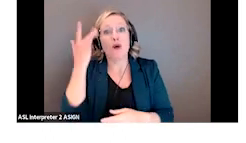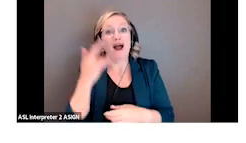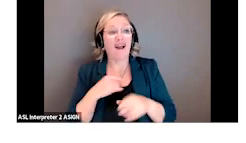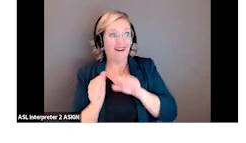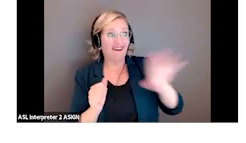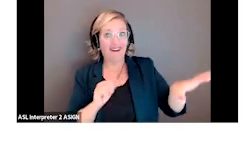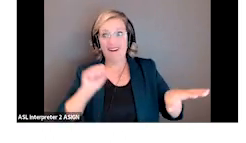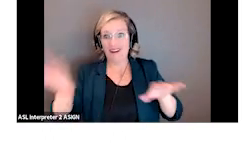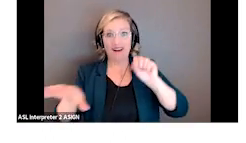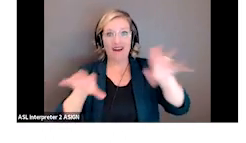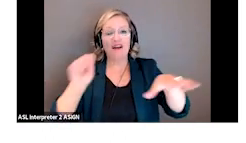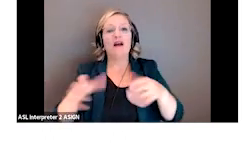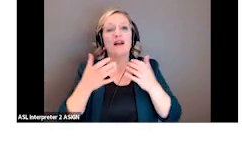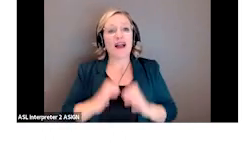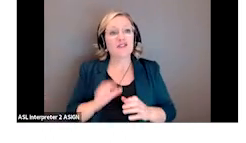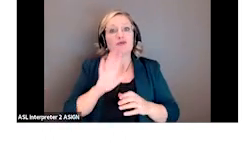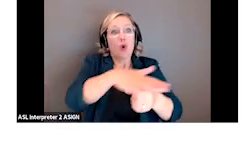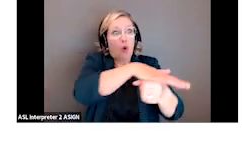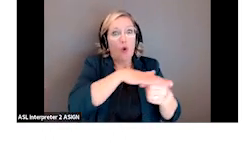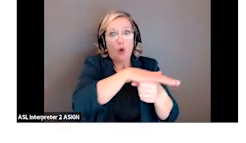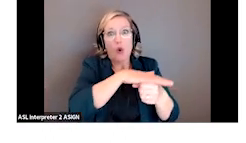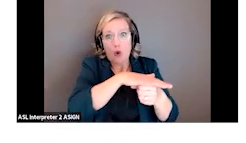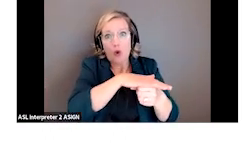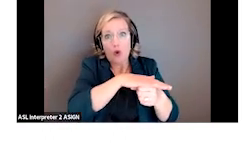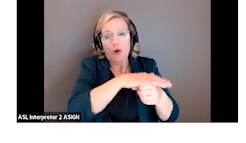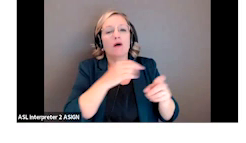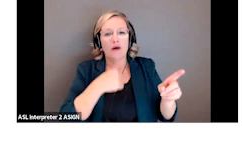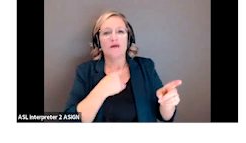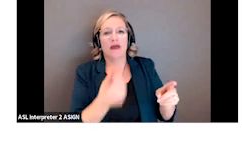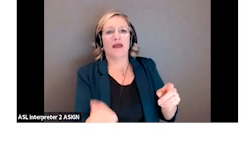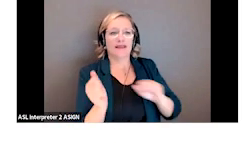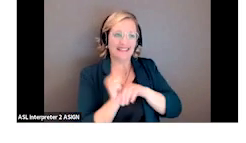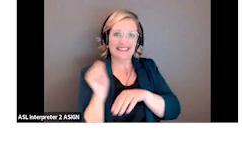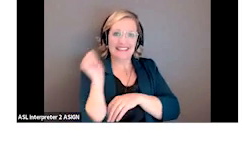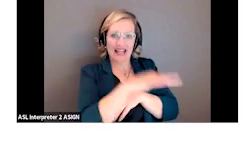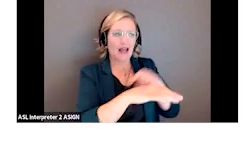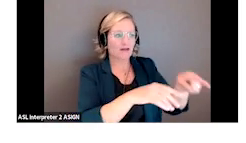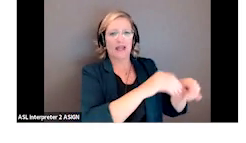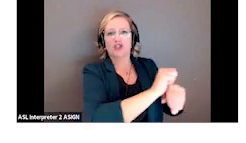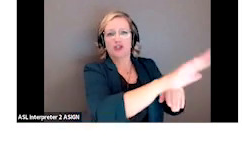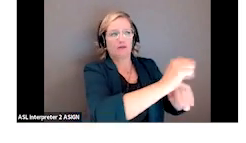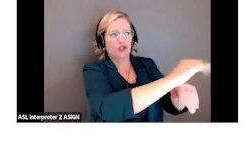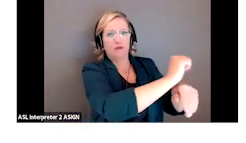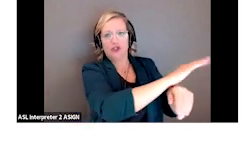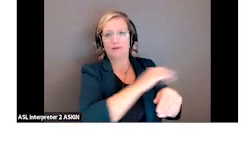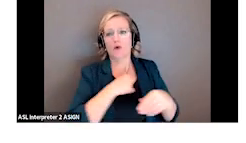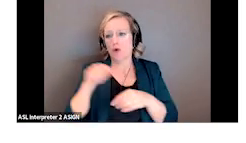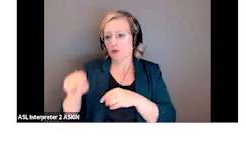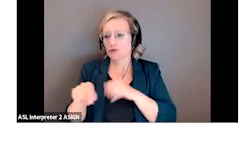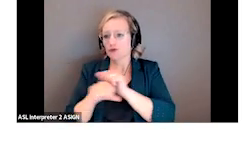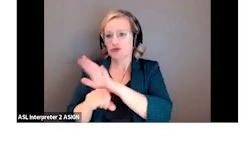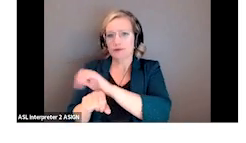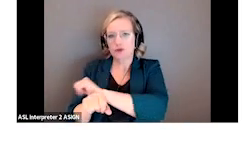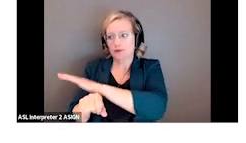regions. Rather than having to put it on an overnight flight from Ottawa to Calgary, they can use the inventory in Calgary to ship to those